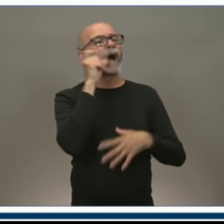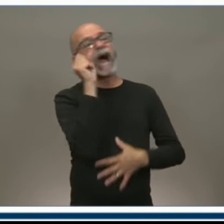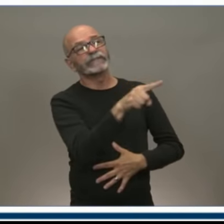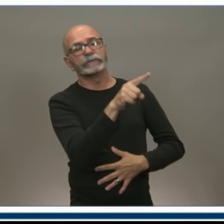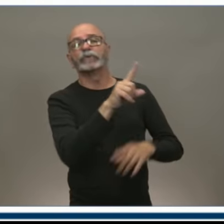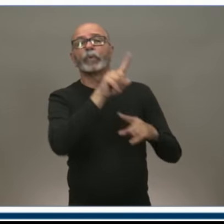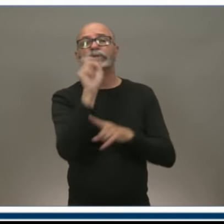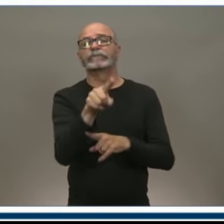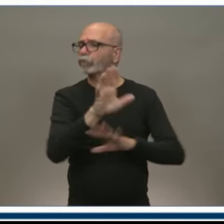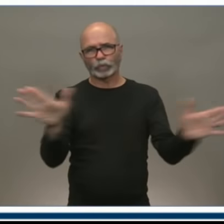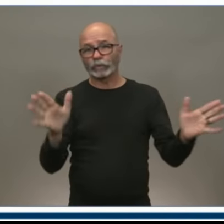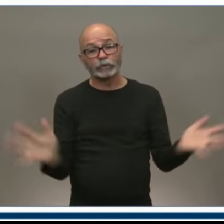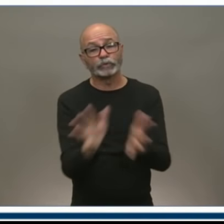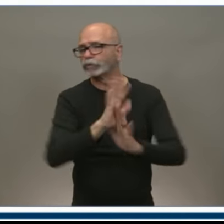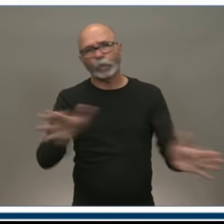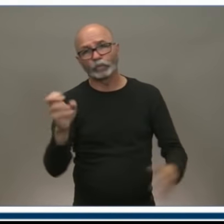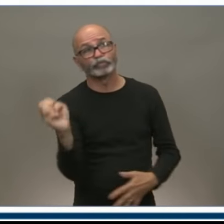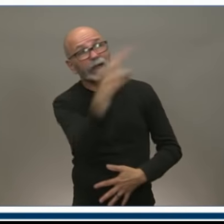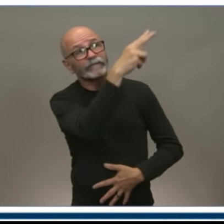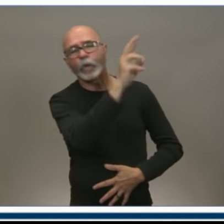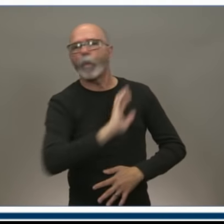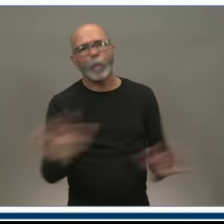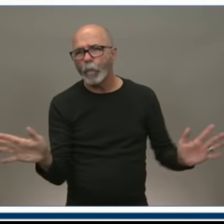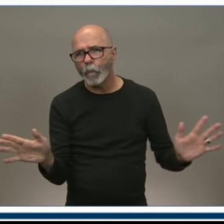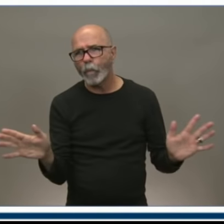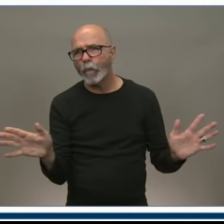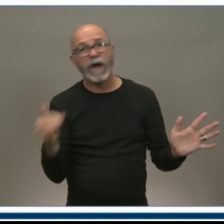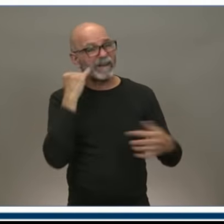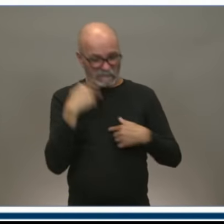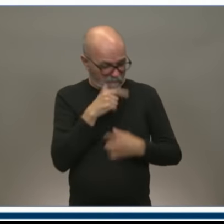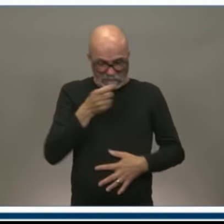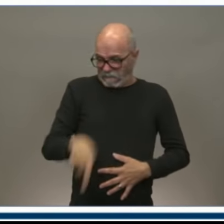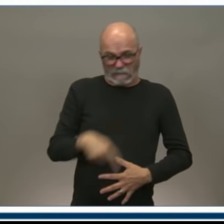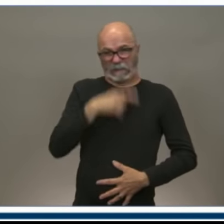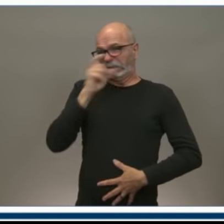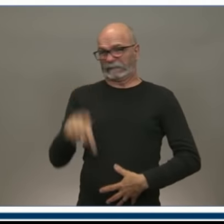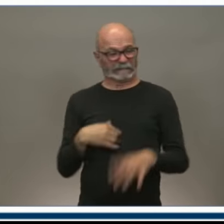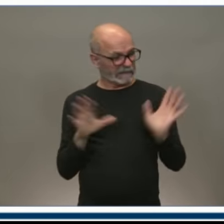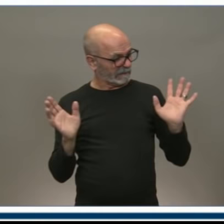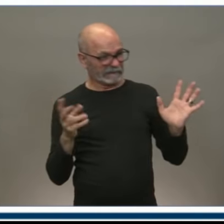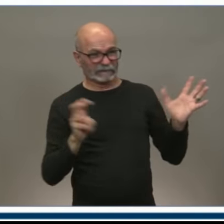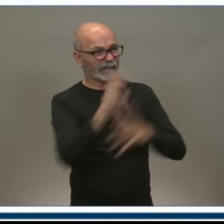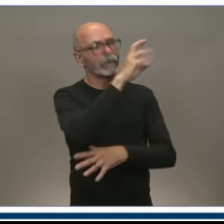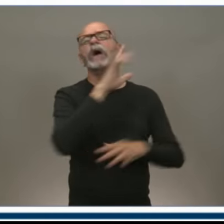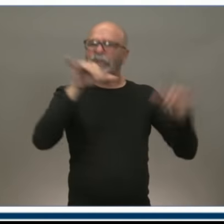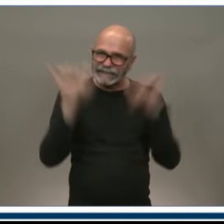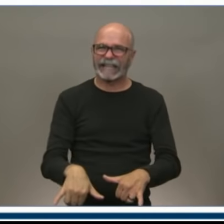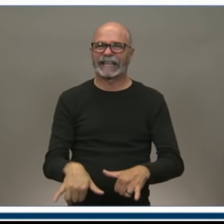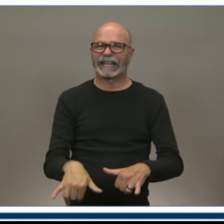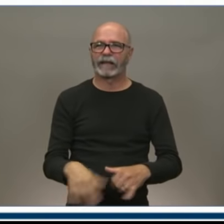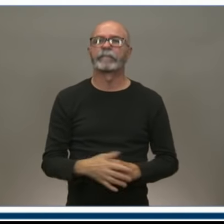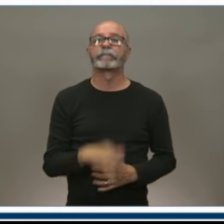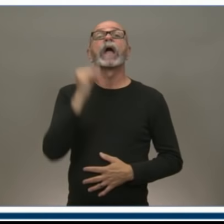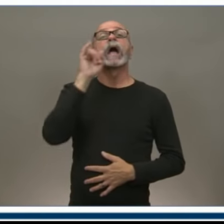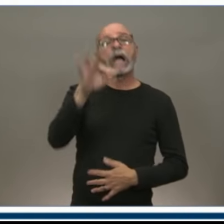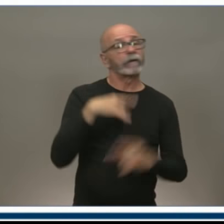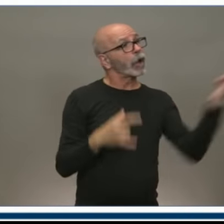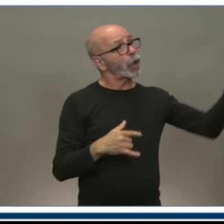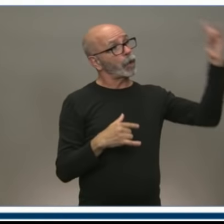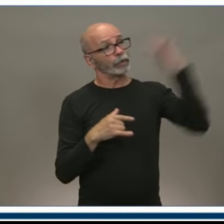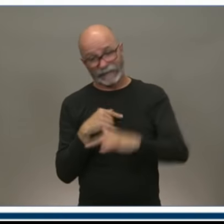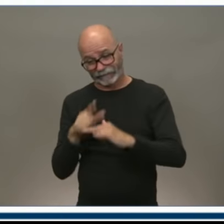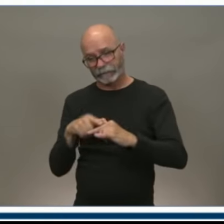to be prepared for the requirement of a 14-day quarantine for the whole household that will